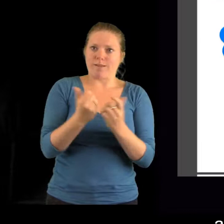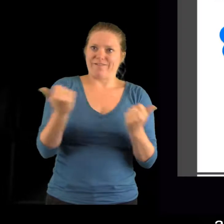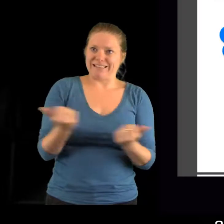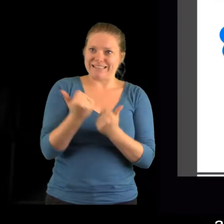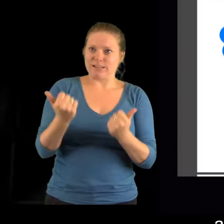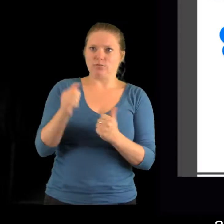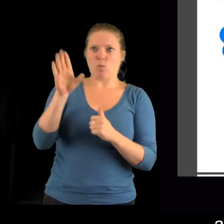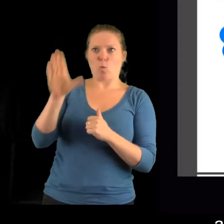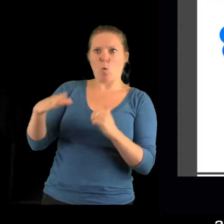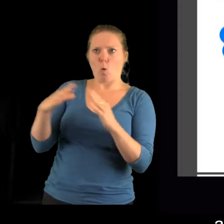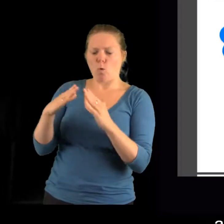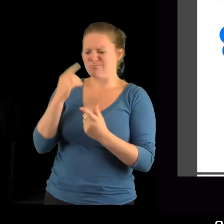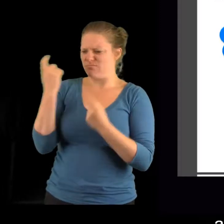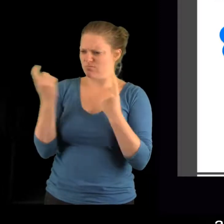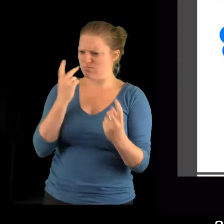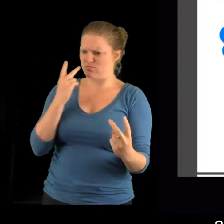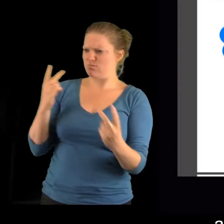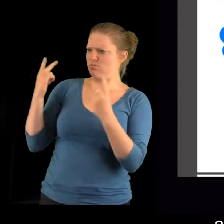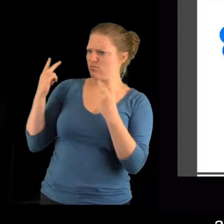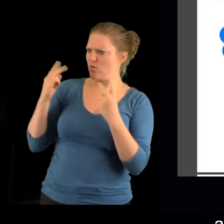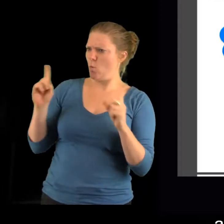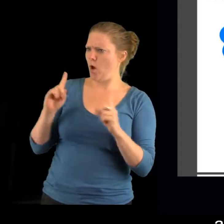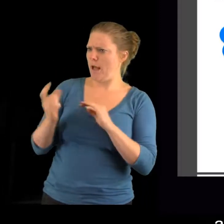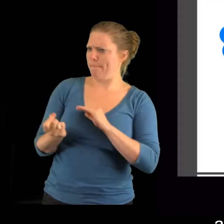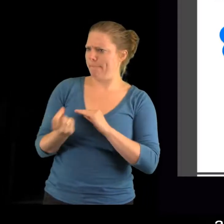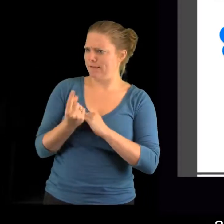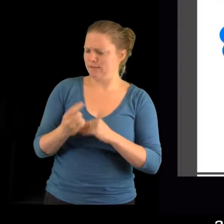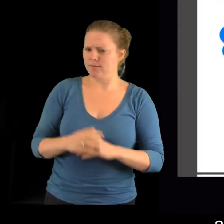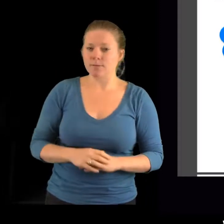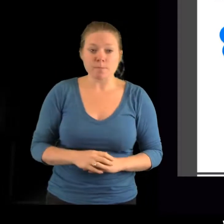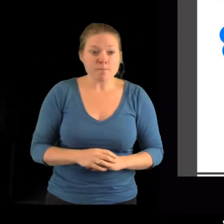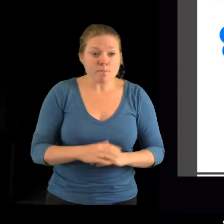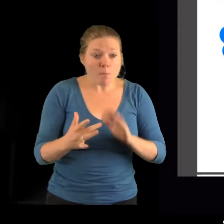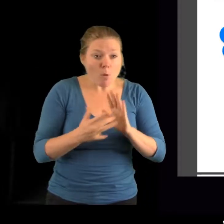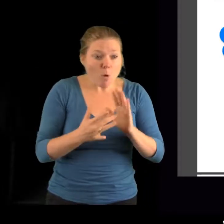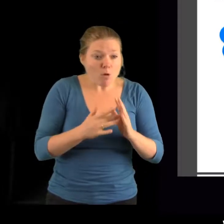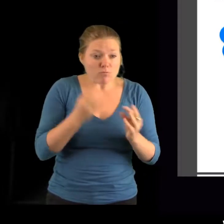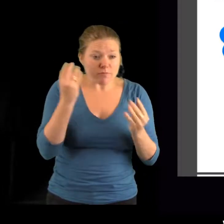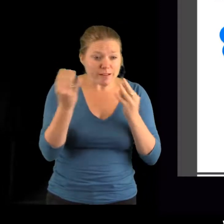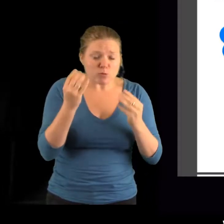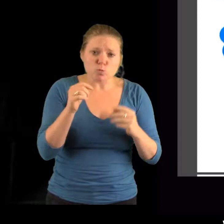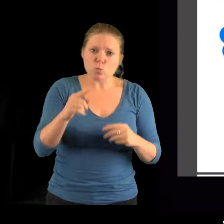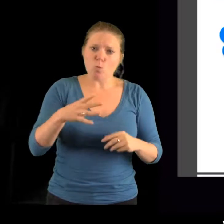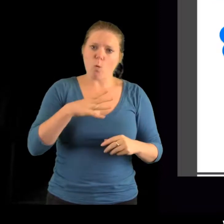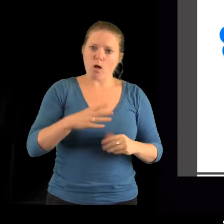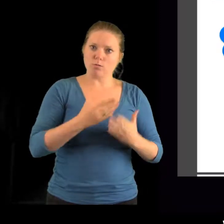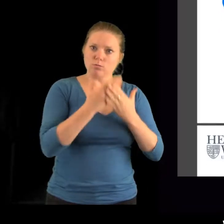all connected, is that constant opportunity to reflect in your work.